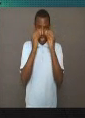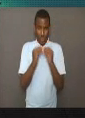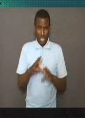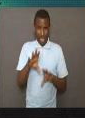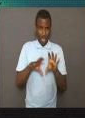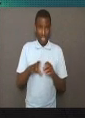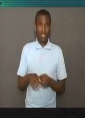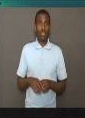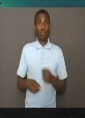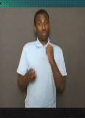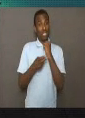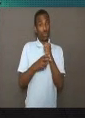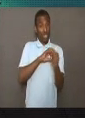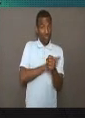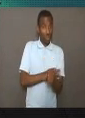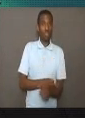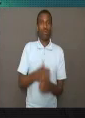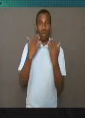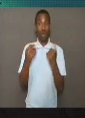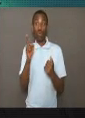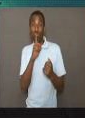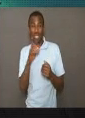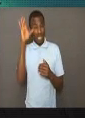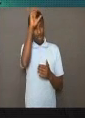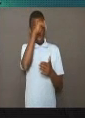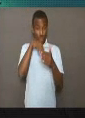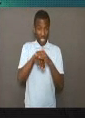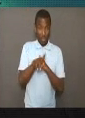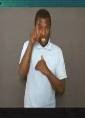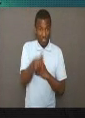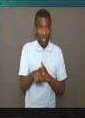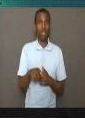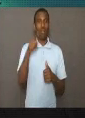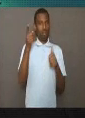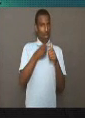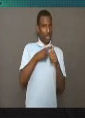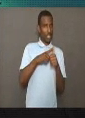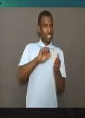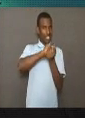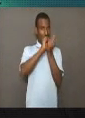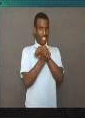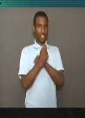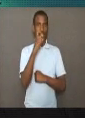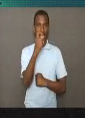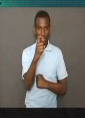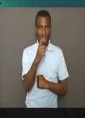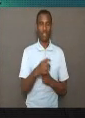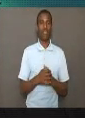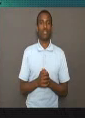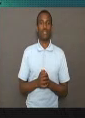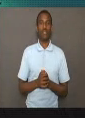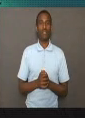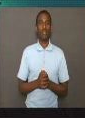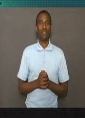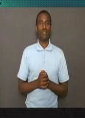force, we need to consider the change in x.